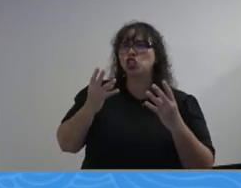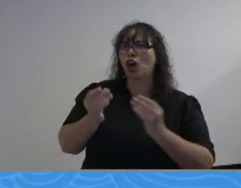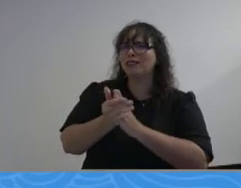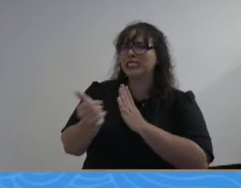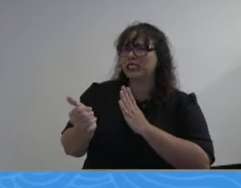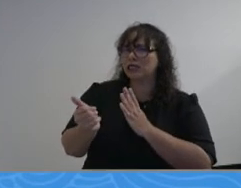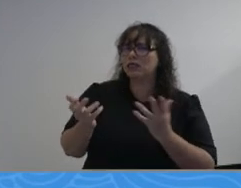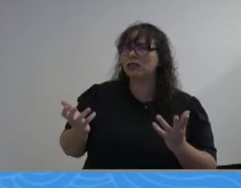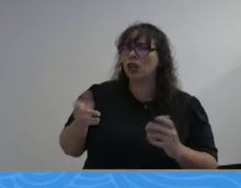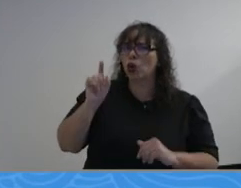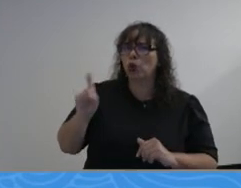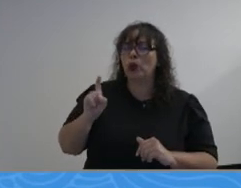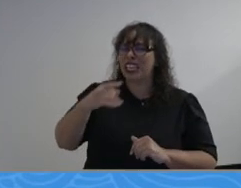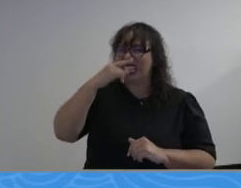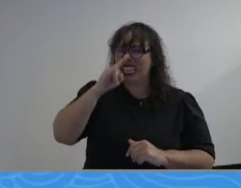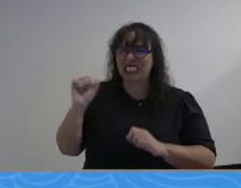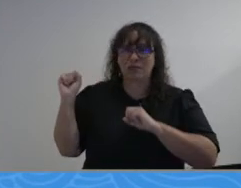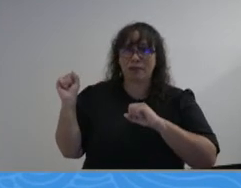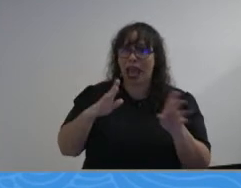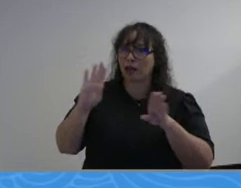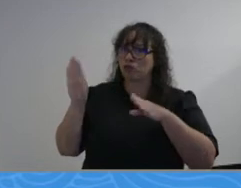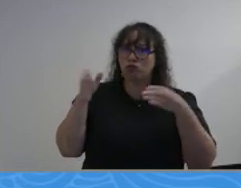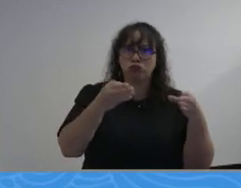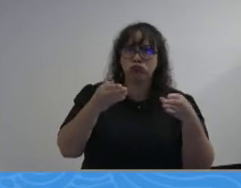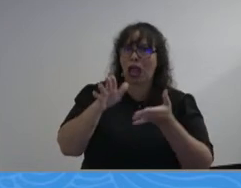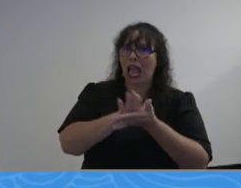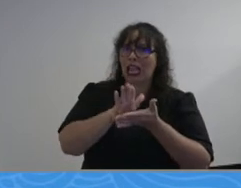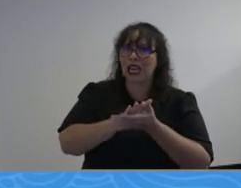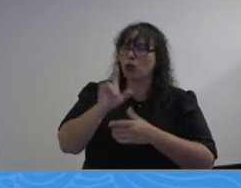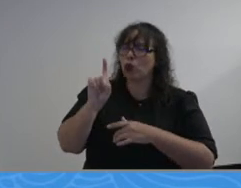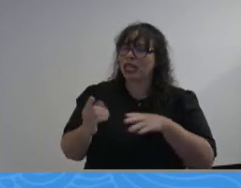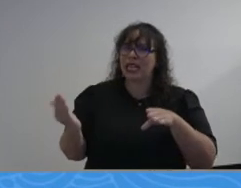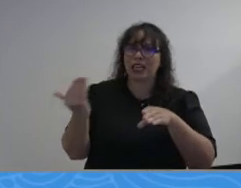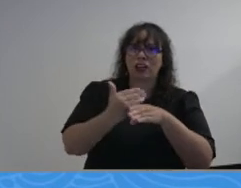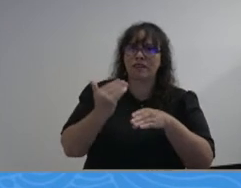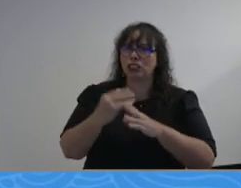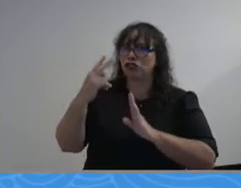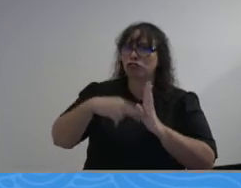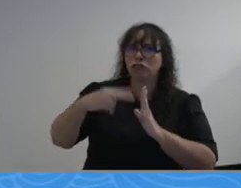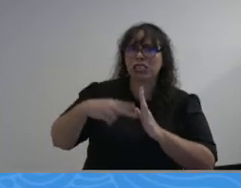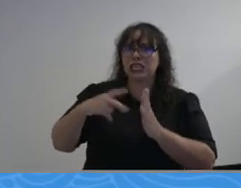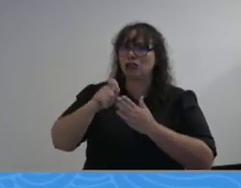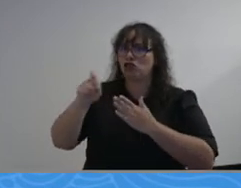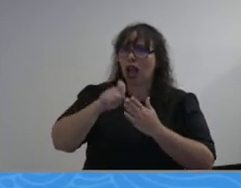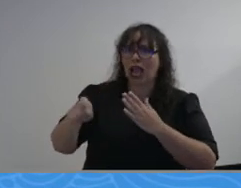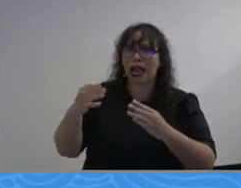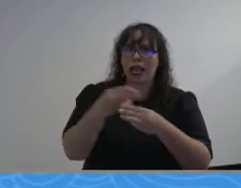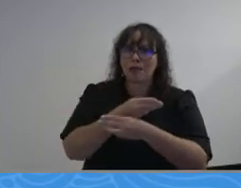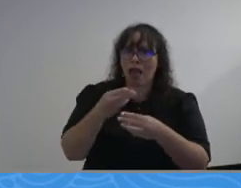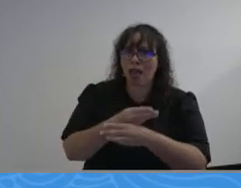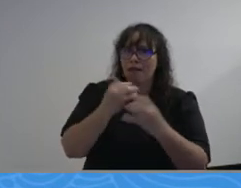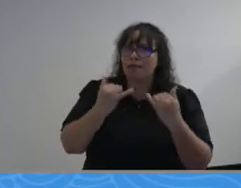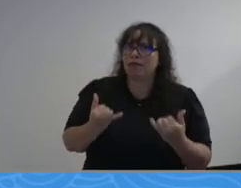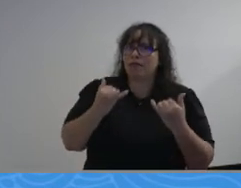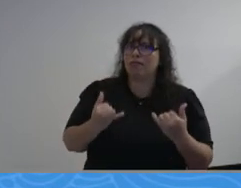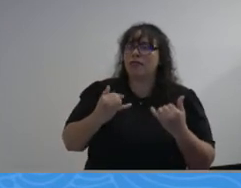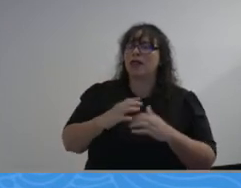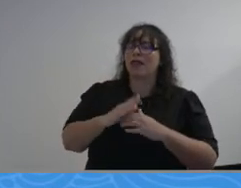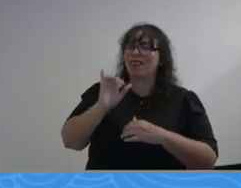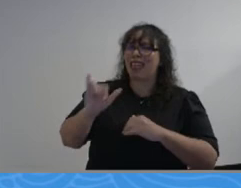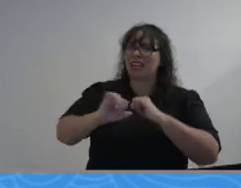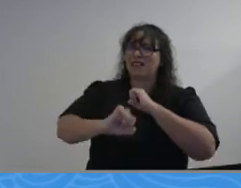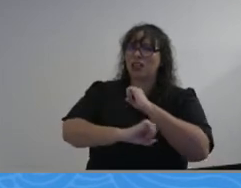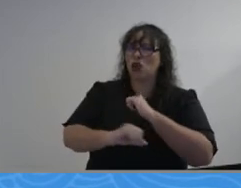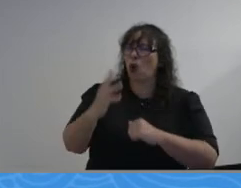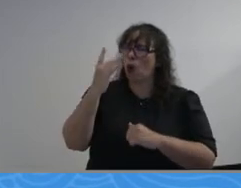stuff, right? We need to get kids back on track academically. We need to put interventions around reading and writing and math, and that's the